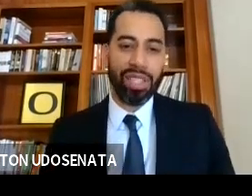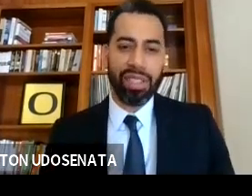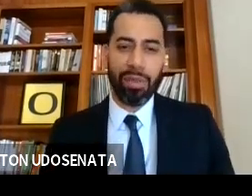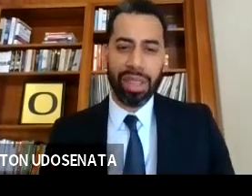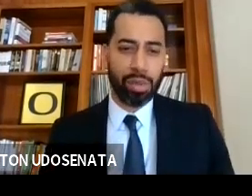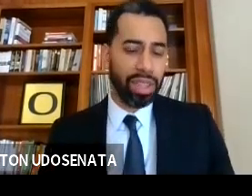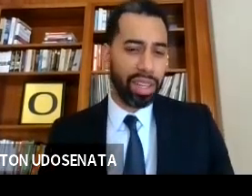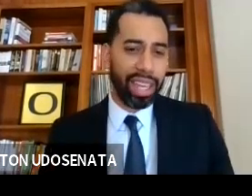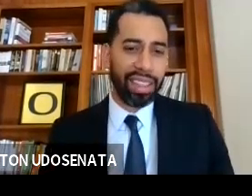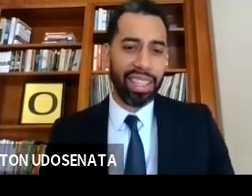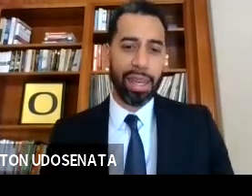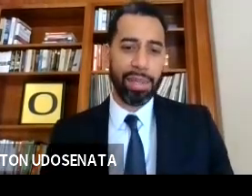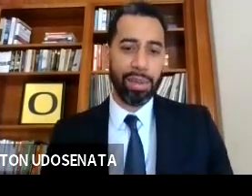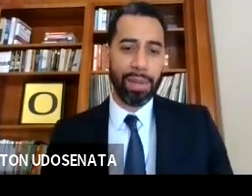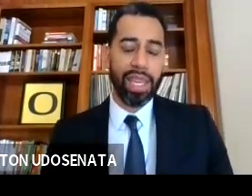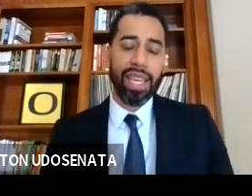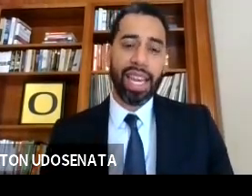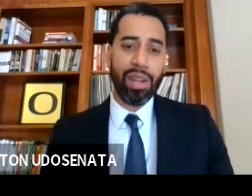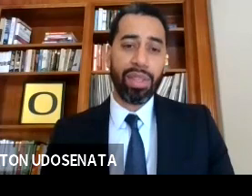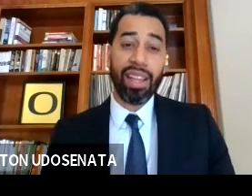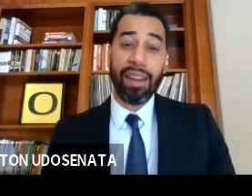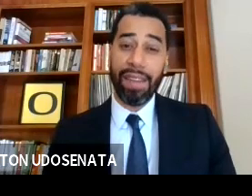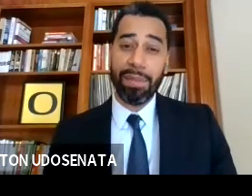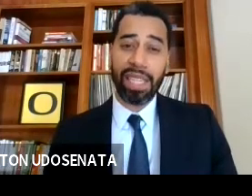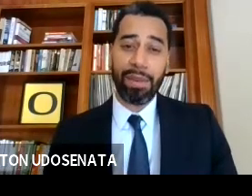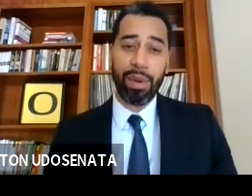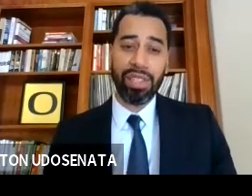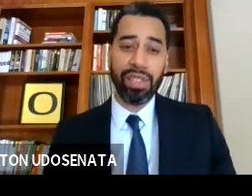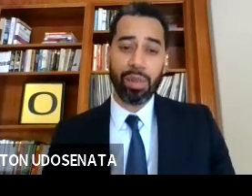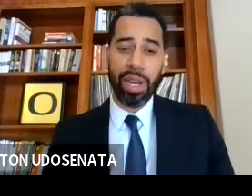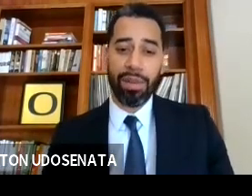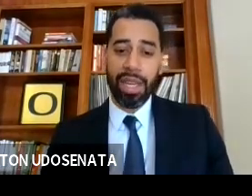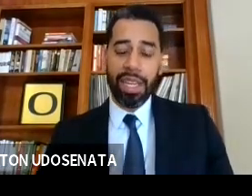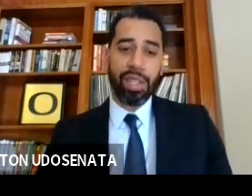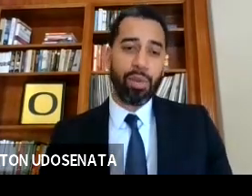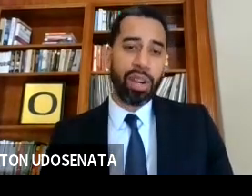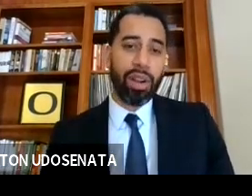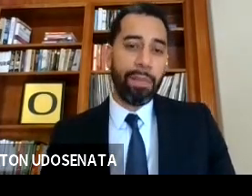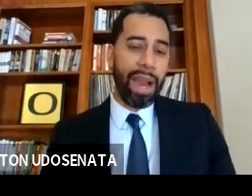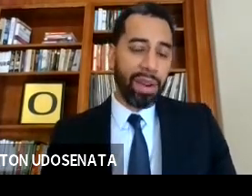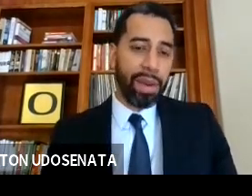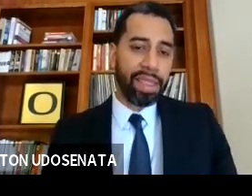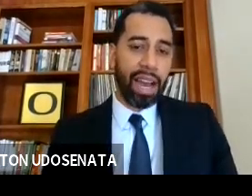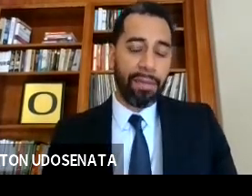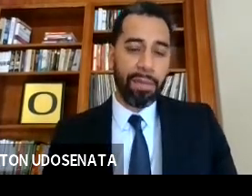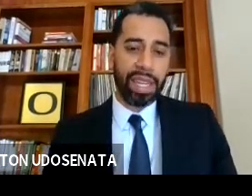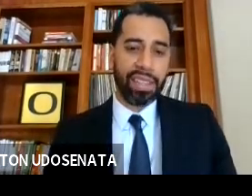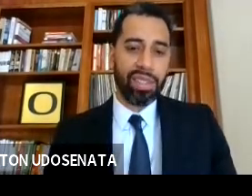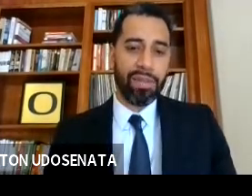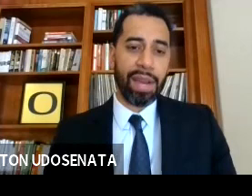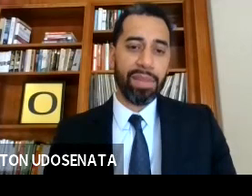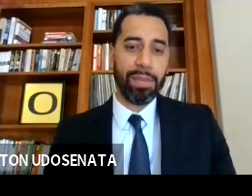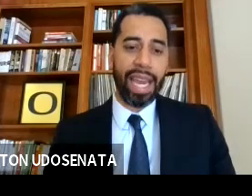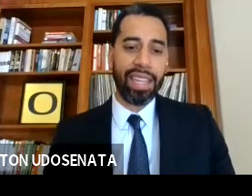a lot of questions of what this would look like leading up to it. And I know that a lot of families have questions as well. So we're about a month out from